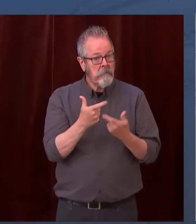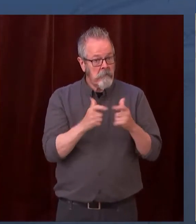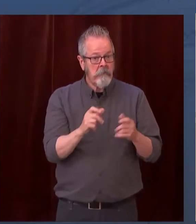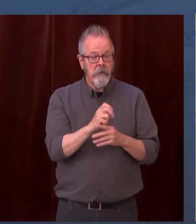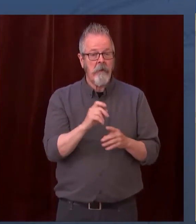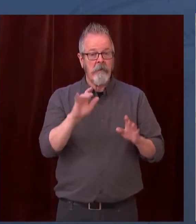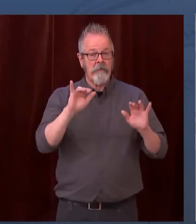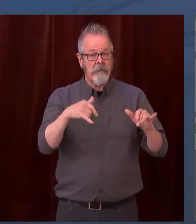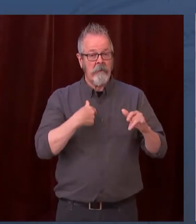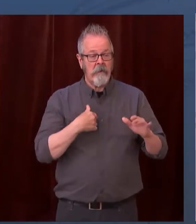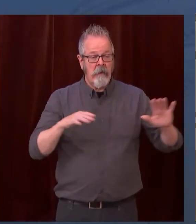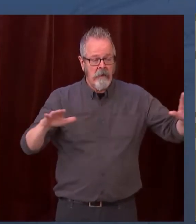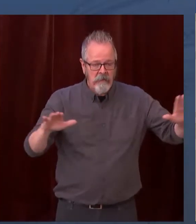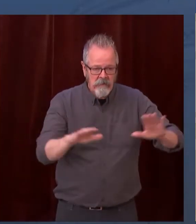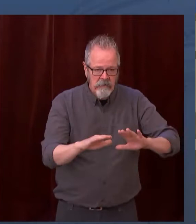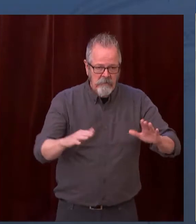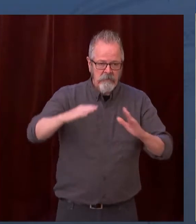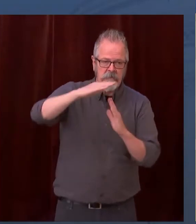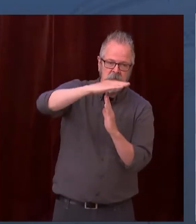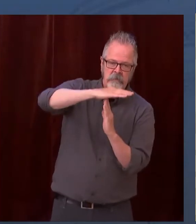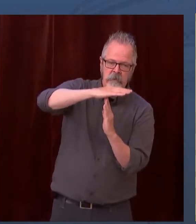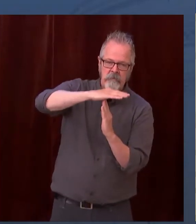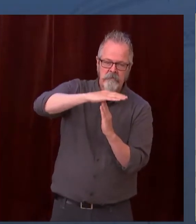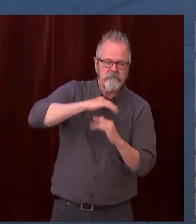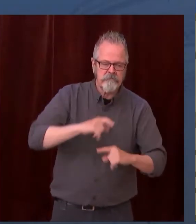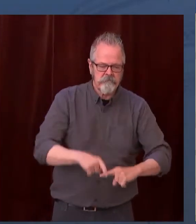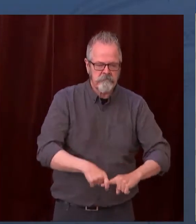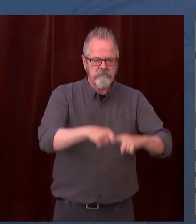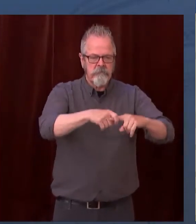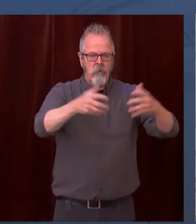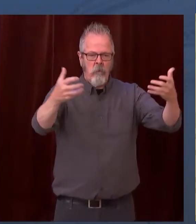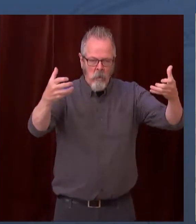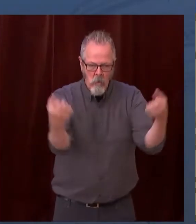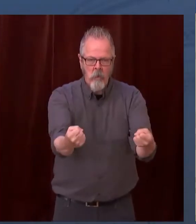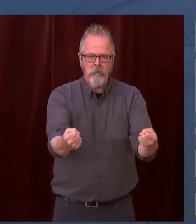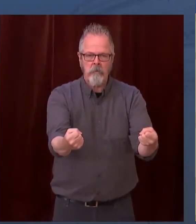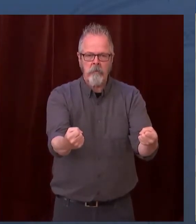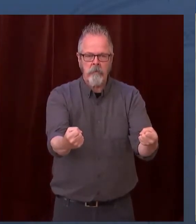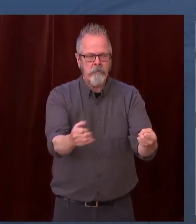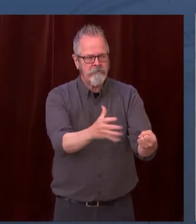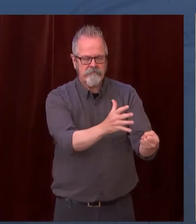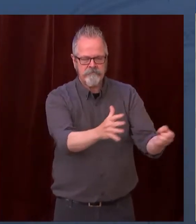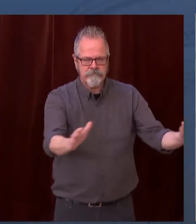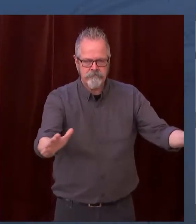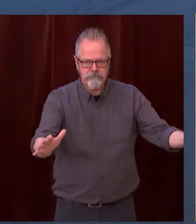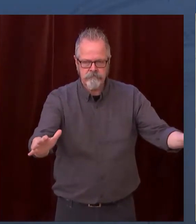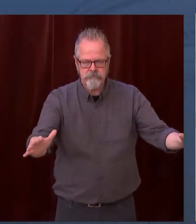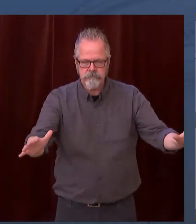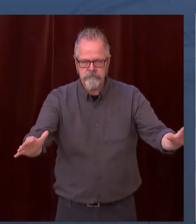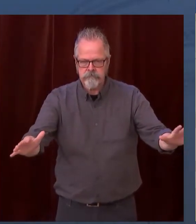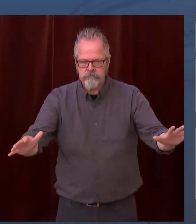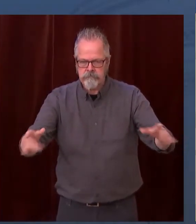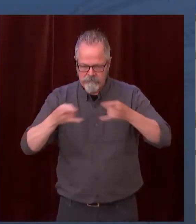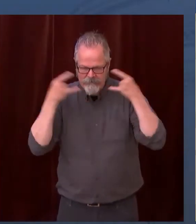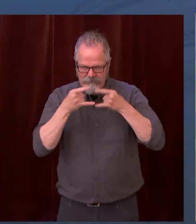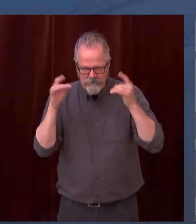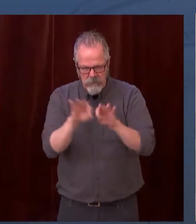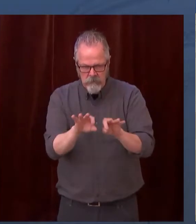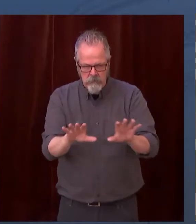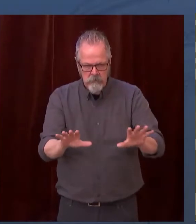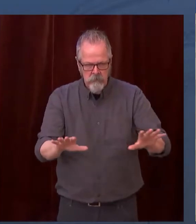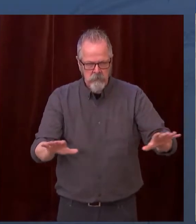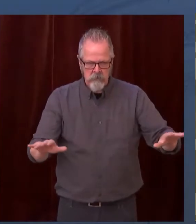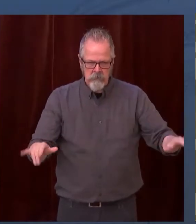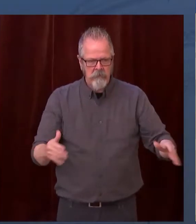Benton, Franklin, and Yakima counties. And it's based on the increase in the COVID-19, according to the Department of Health and